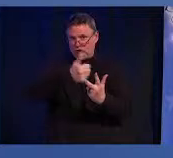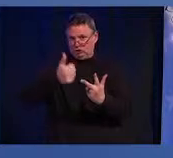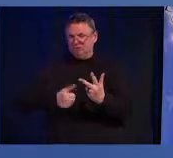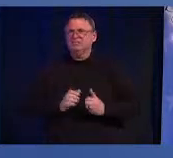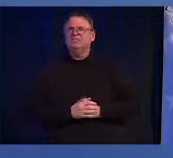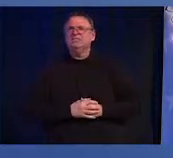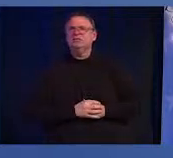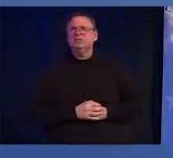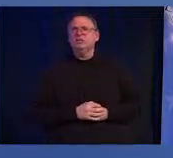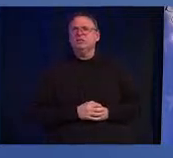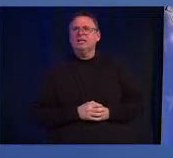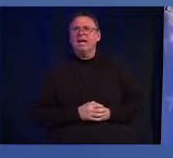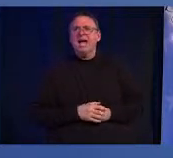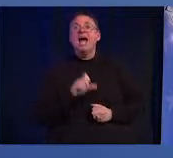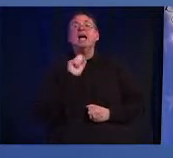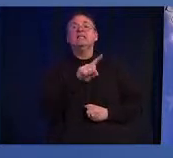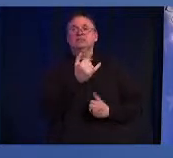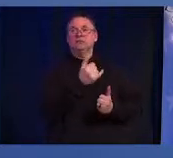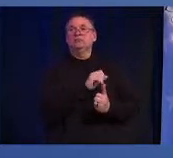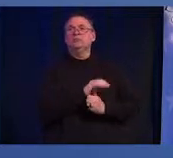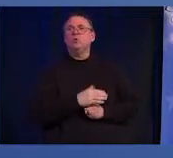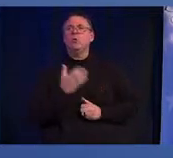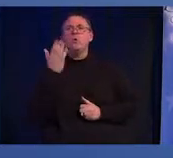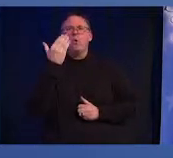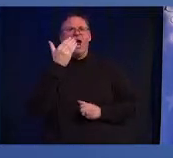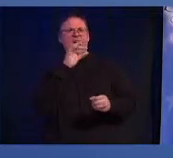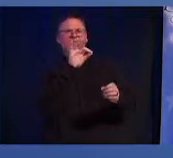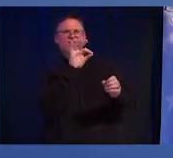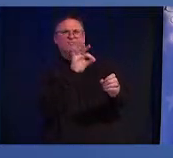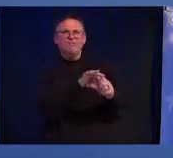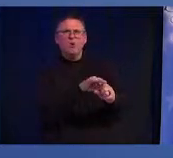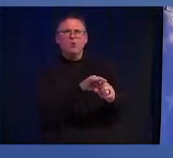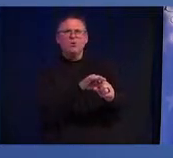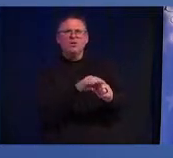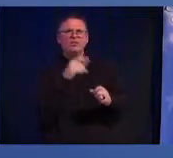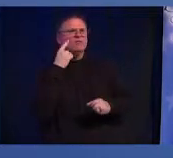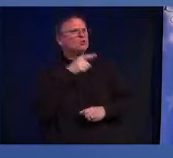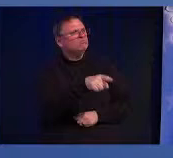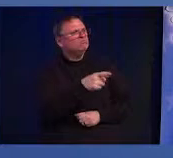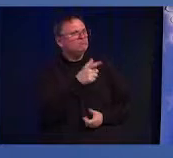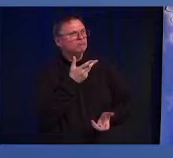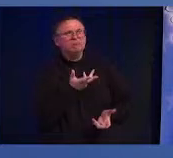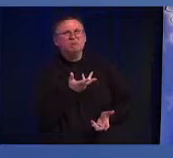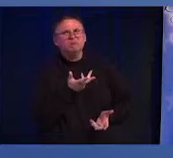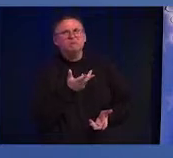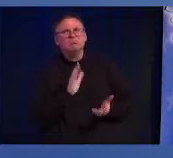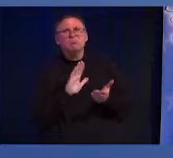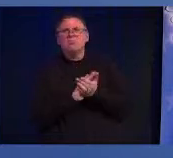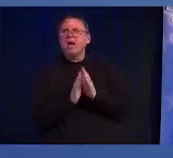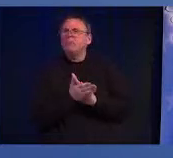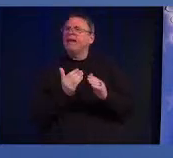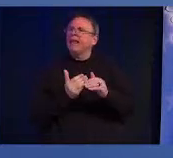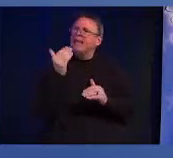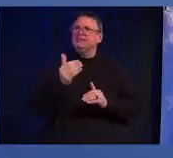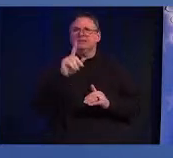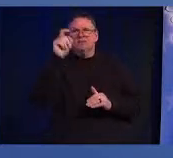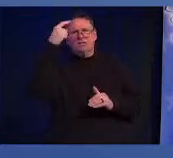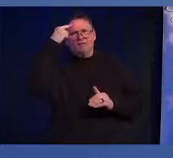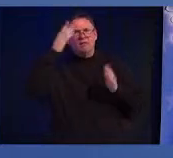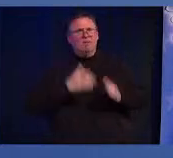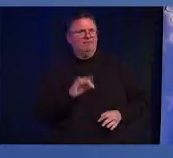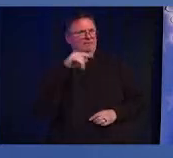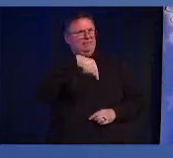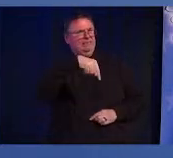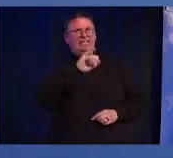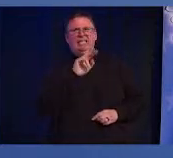The question is this: why should voters cast their ballots for you to become the next governor of the state of Indiana? Mr.